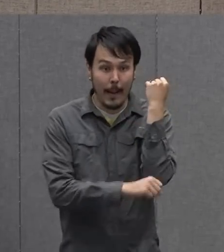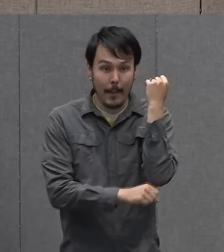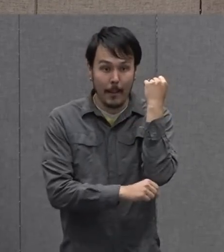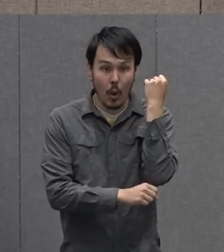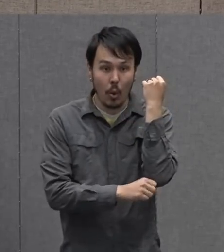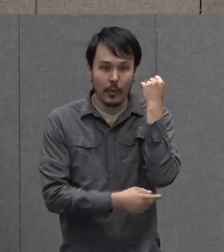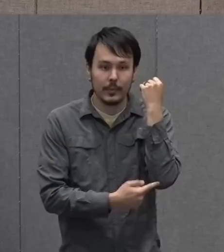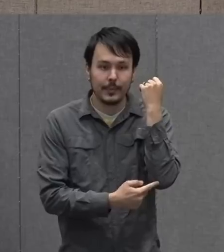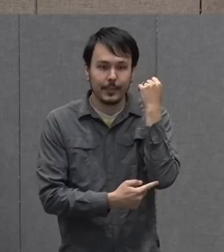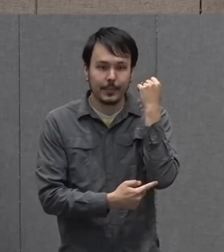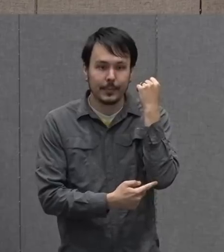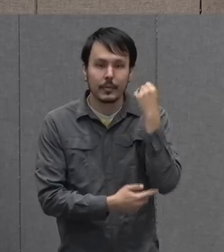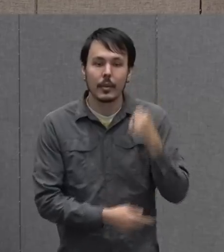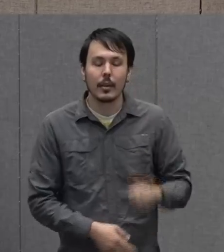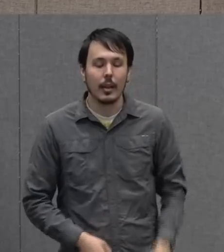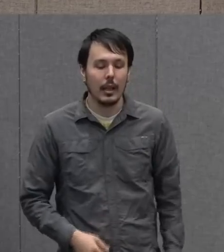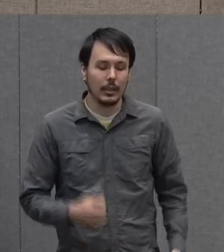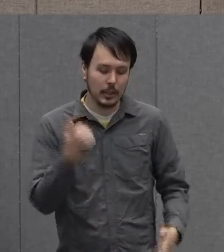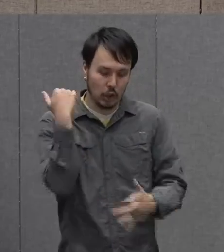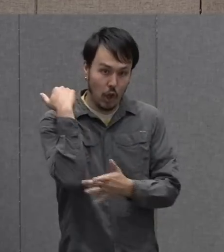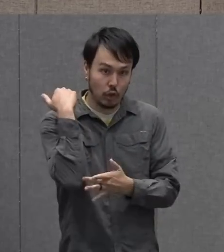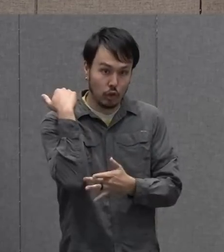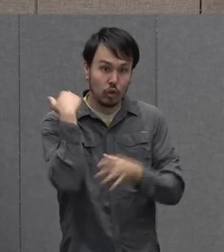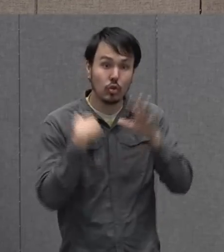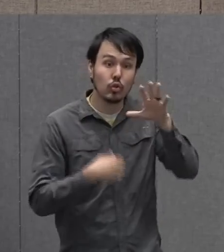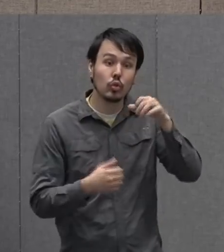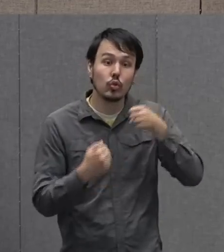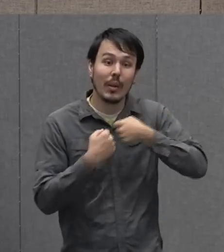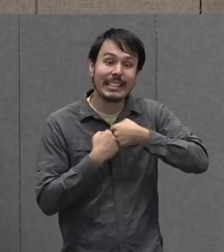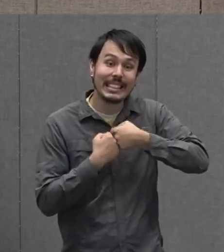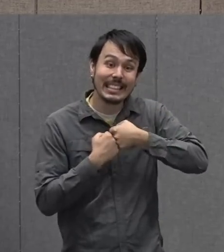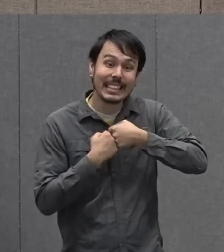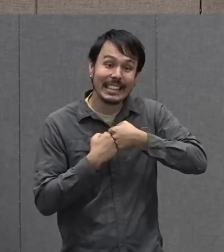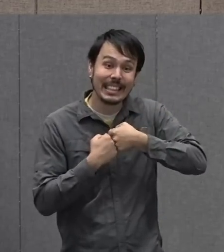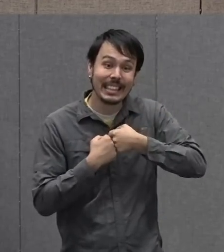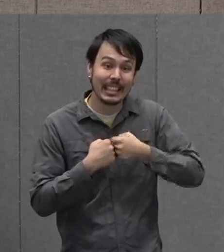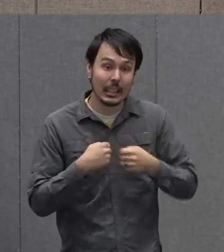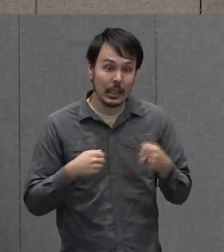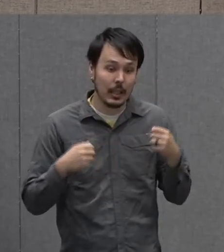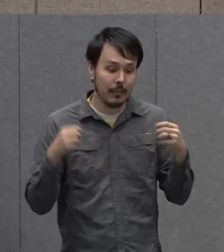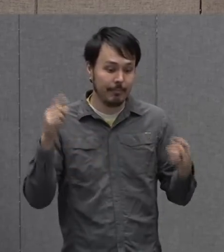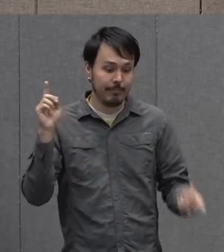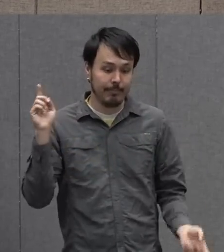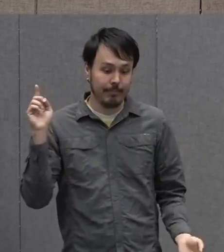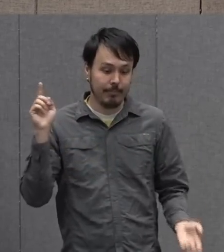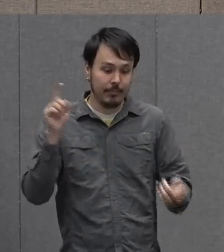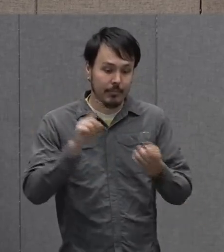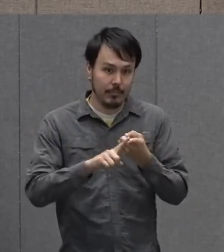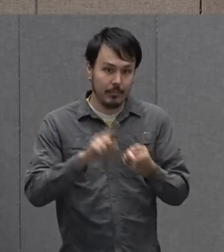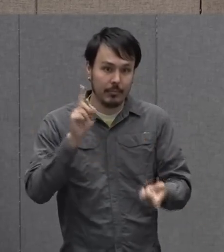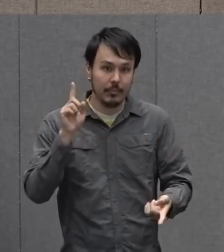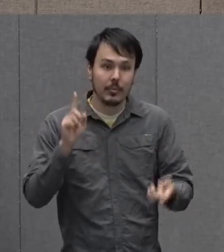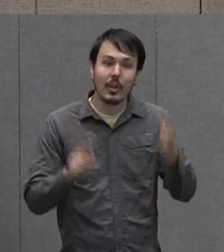when your elbow hits your knee, you're going to say 10. Are you ready? Take a deep breath in.